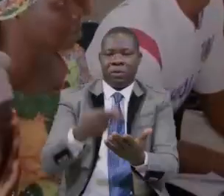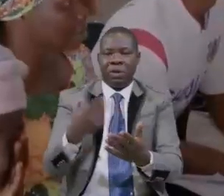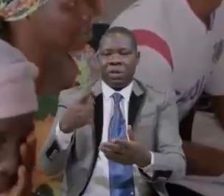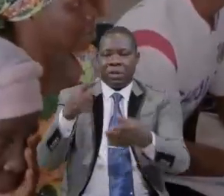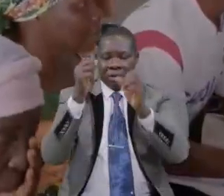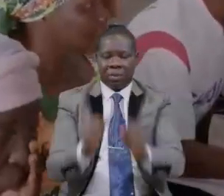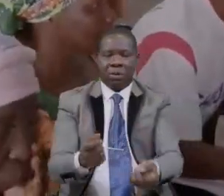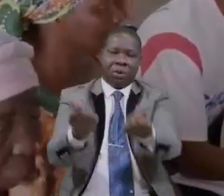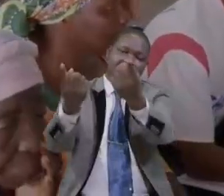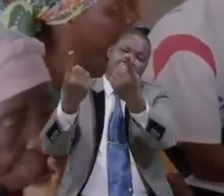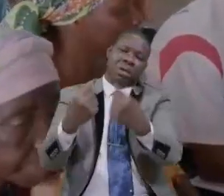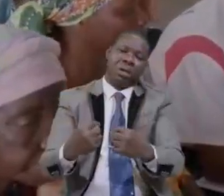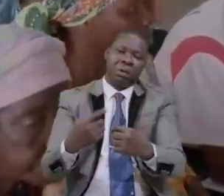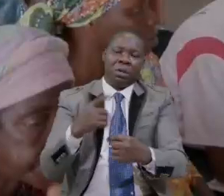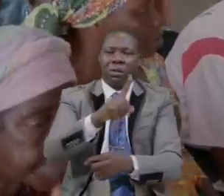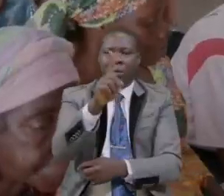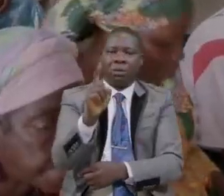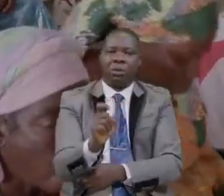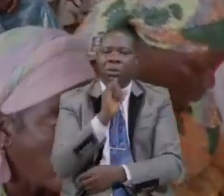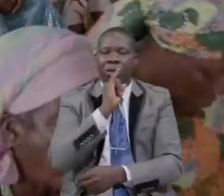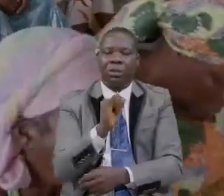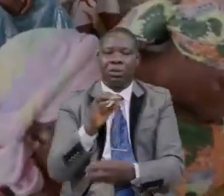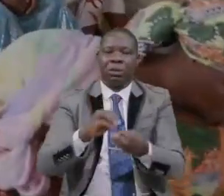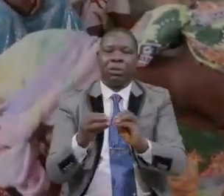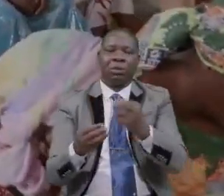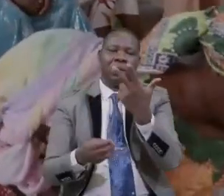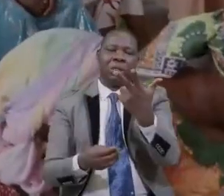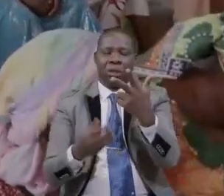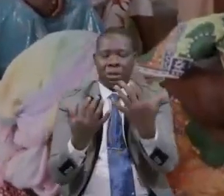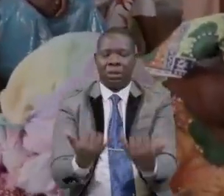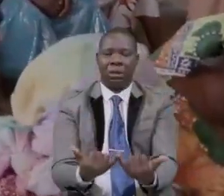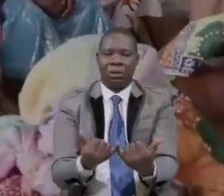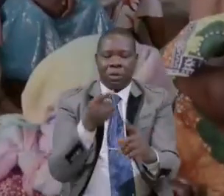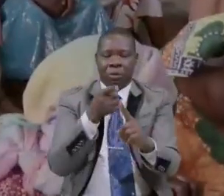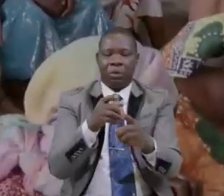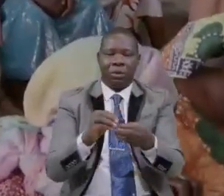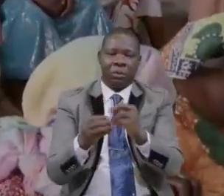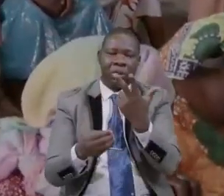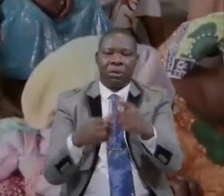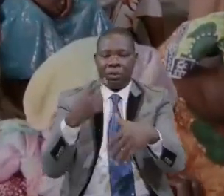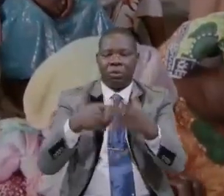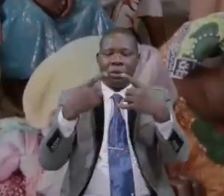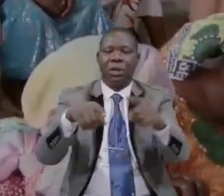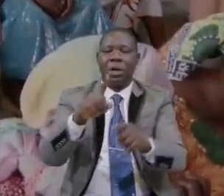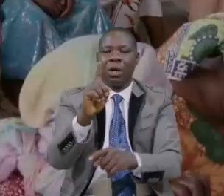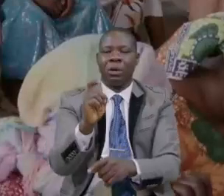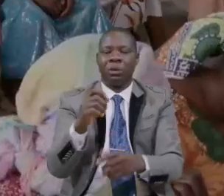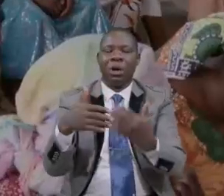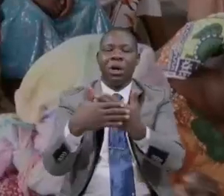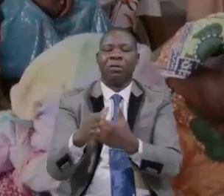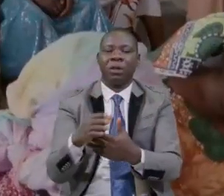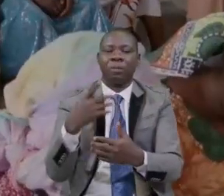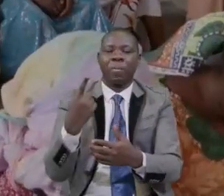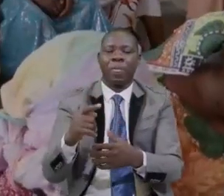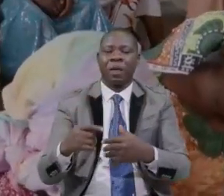The question is, number three now, what happened after the power